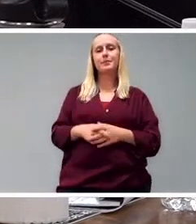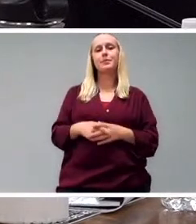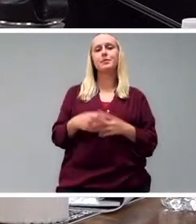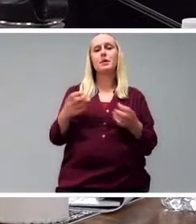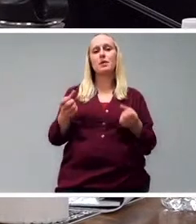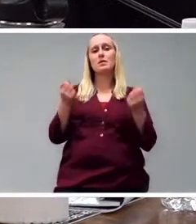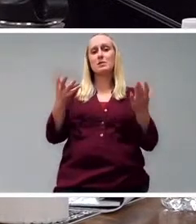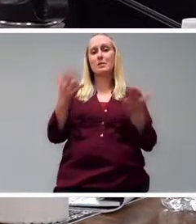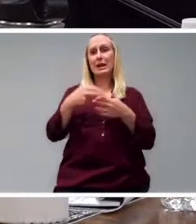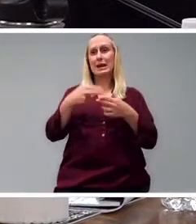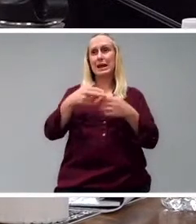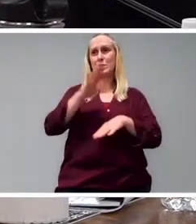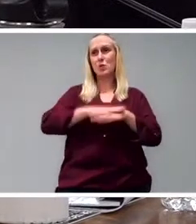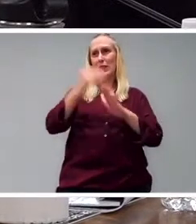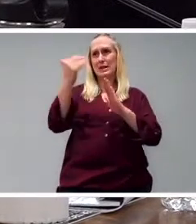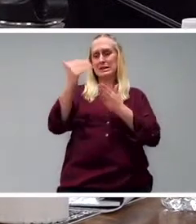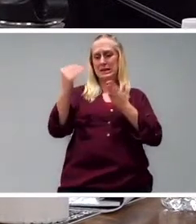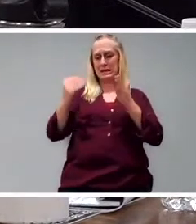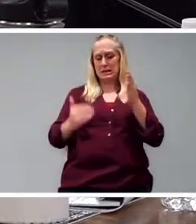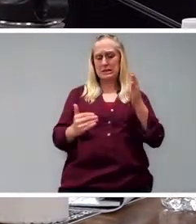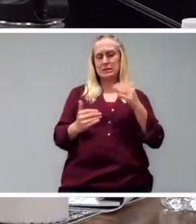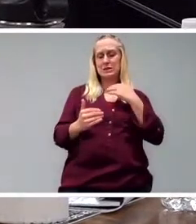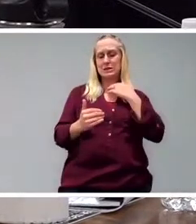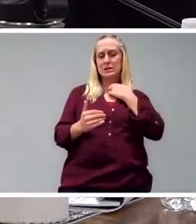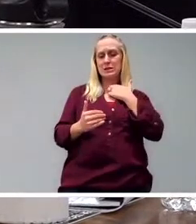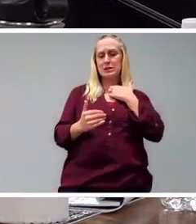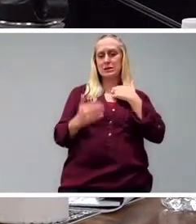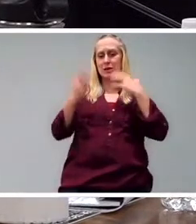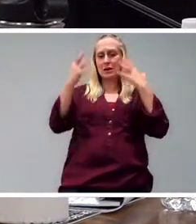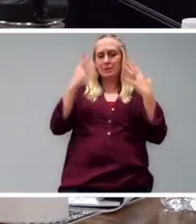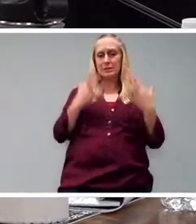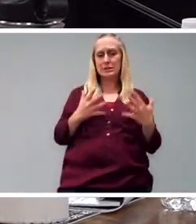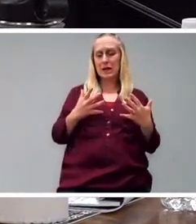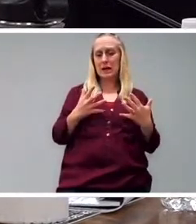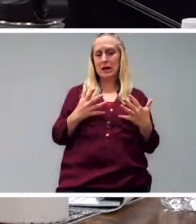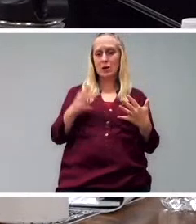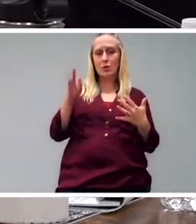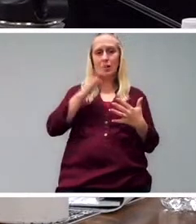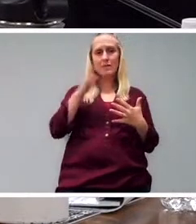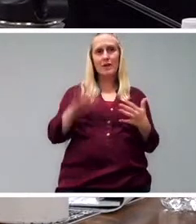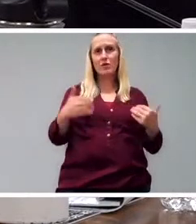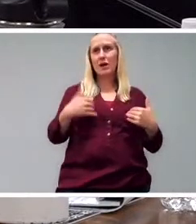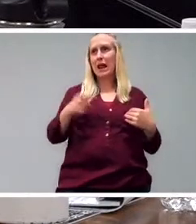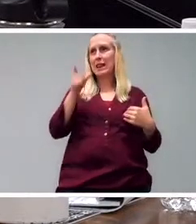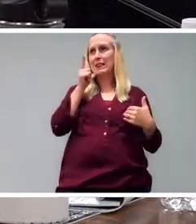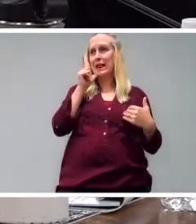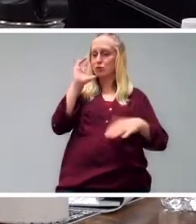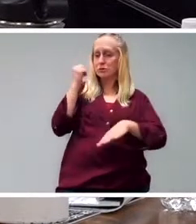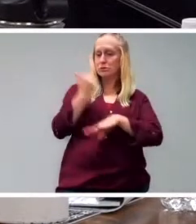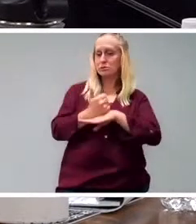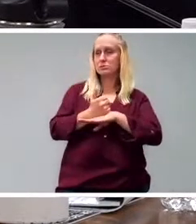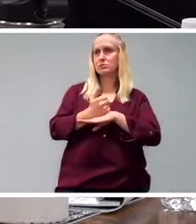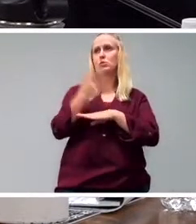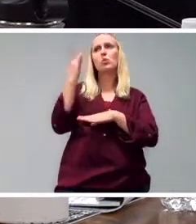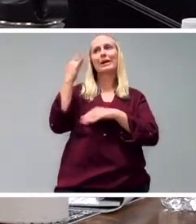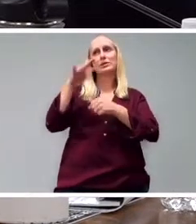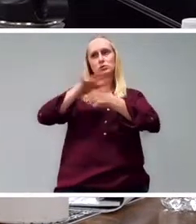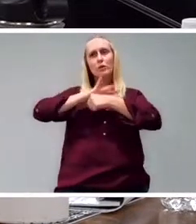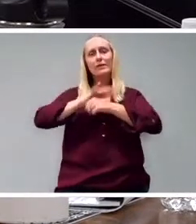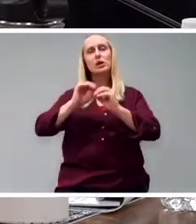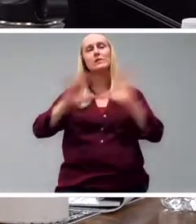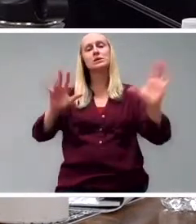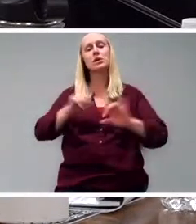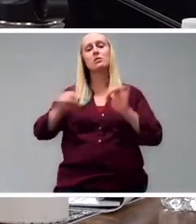names on this list that I'm sad to say we haven't had a luncheon in some time, obviously because of COVID, but that come